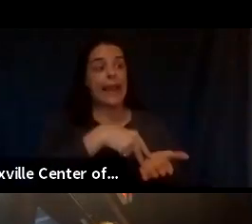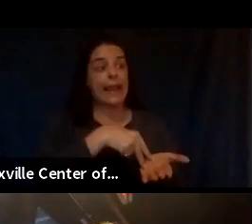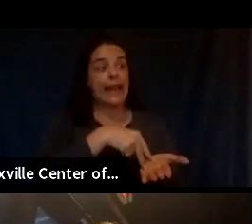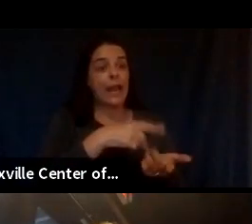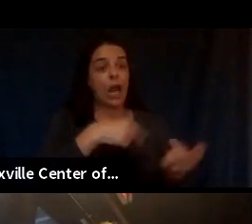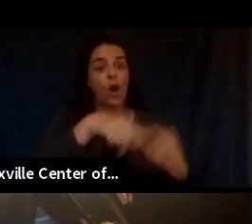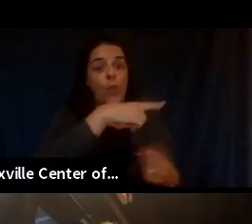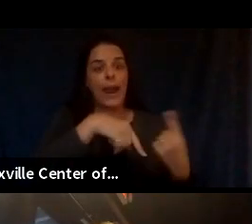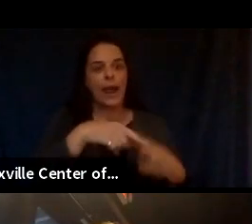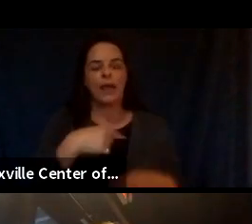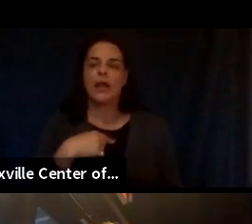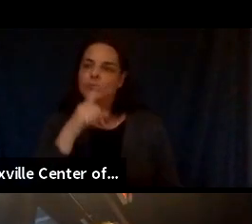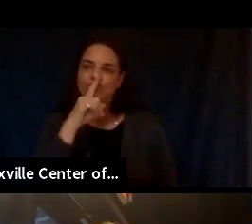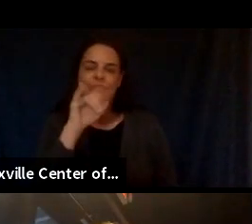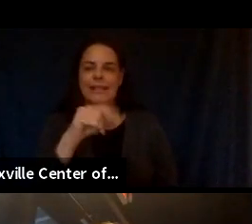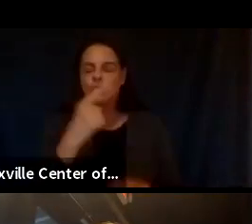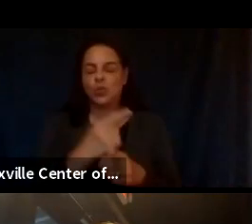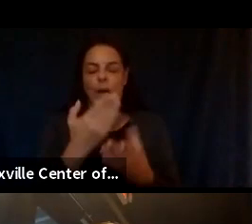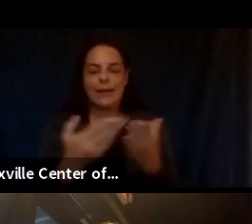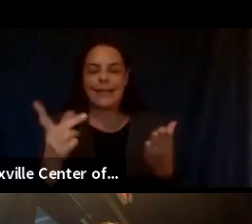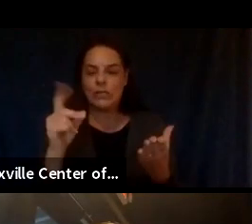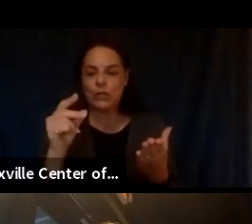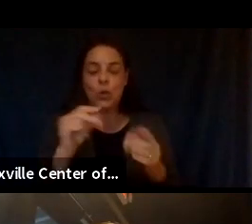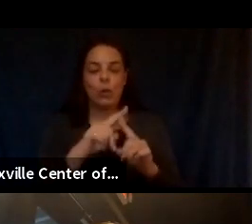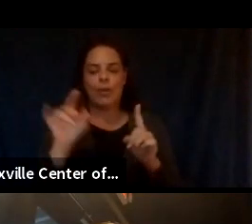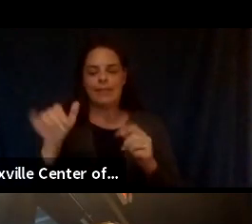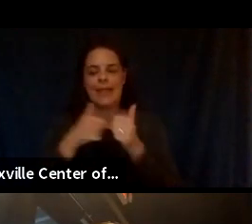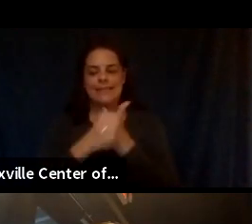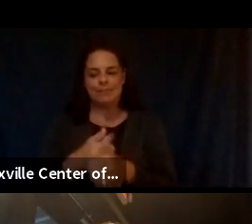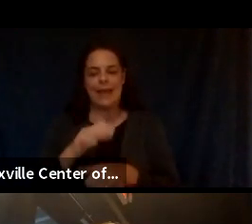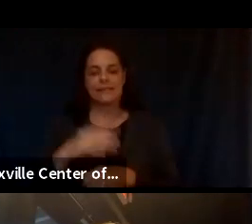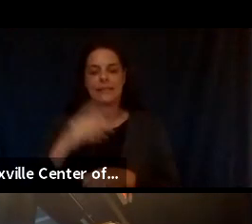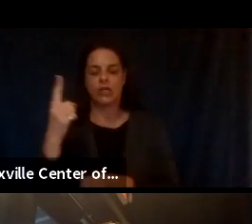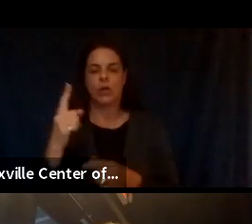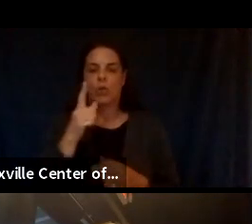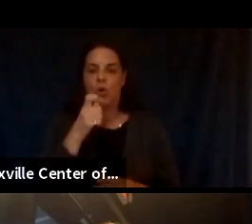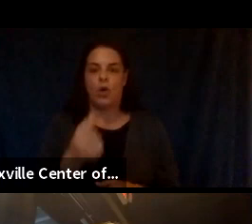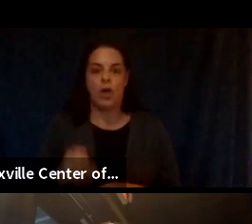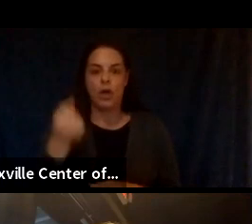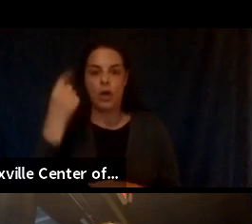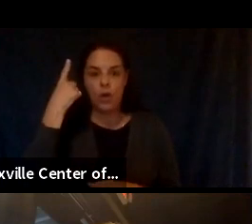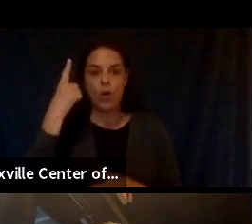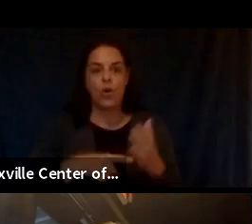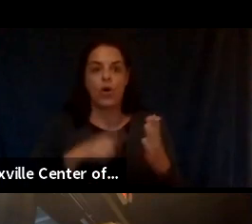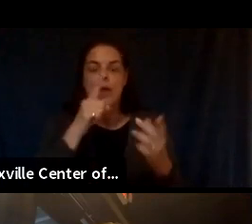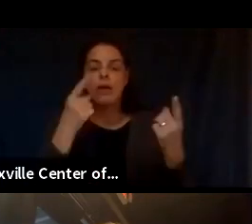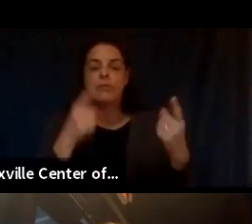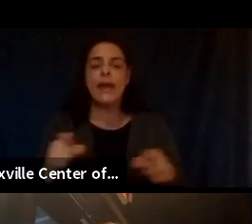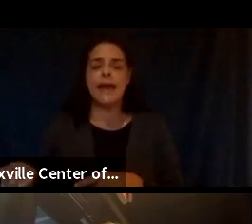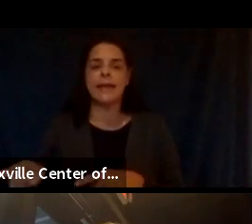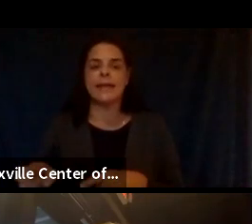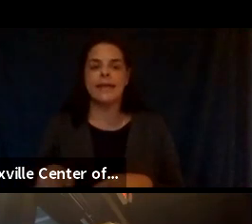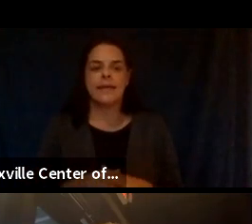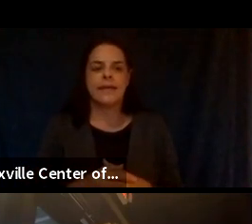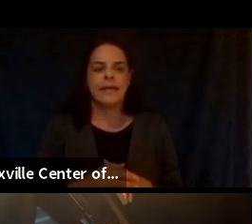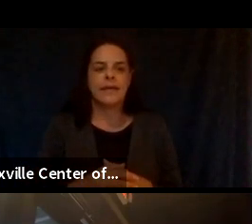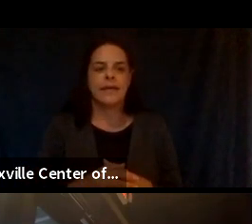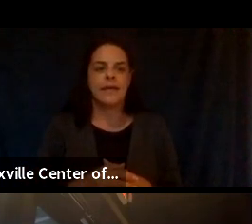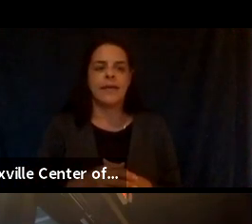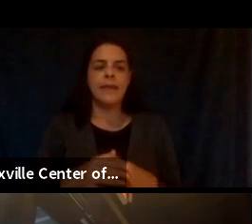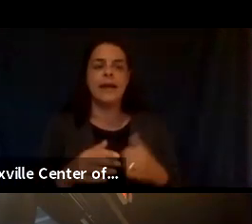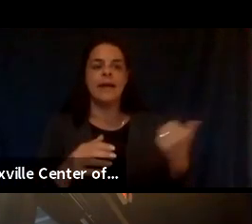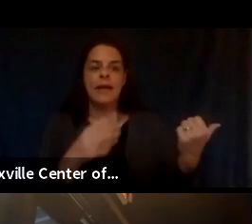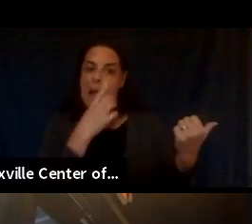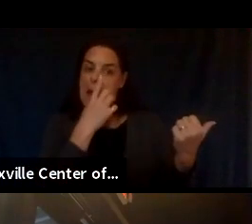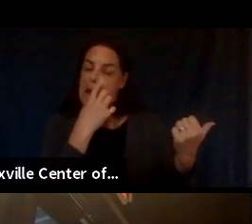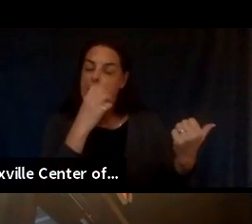That is, I'm not saying that's the right thing to do, but that's based on somebody understanding what really happens. And then, you know,